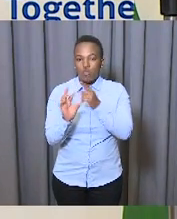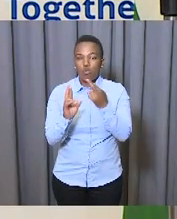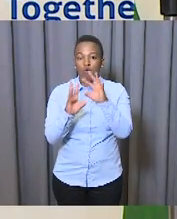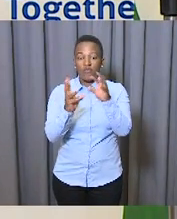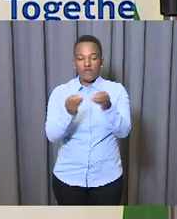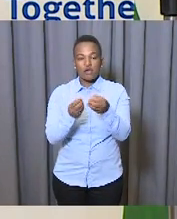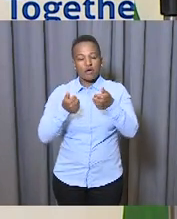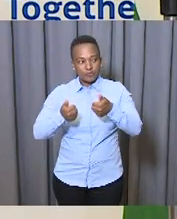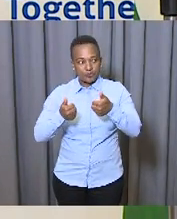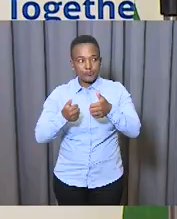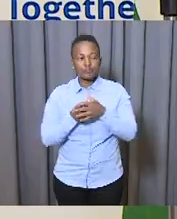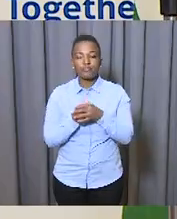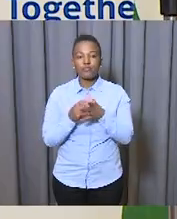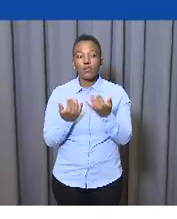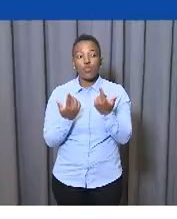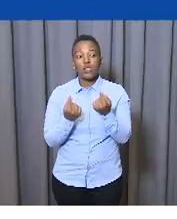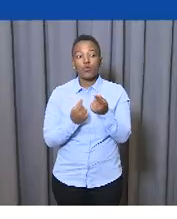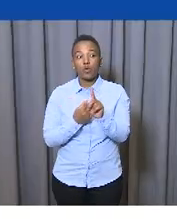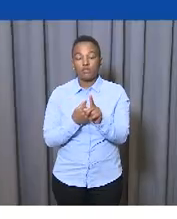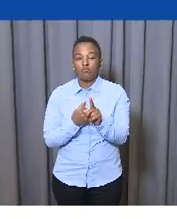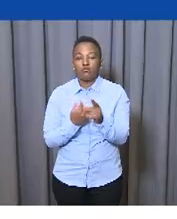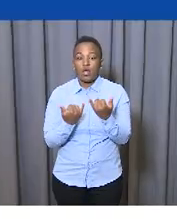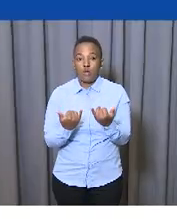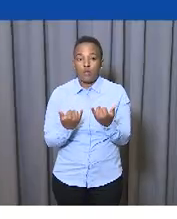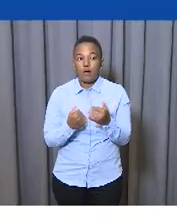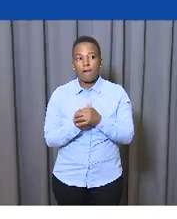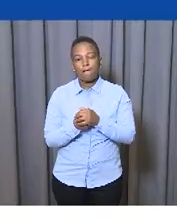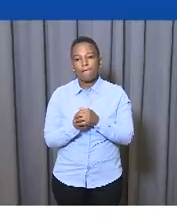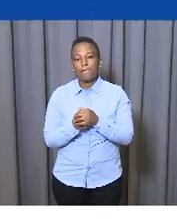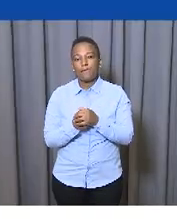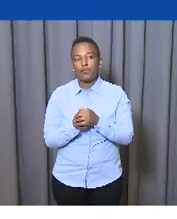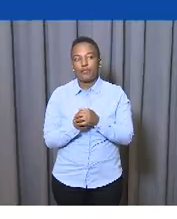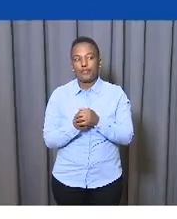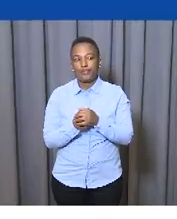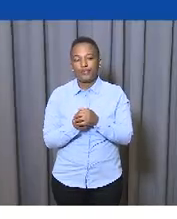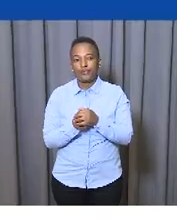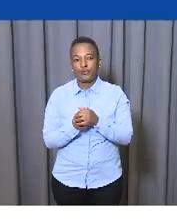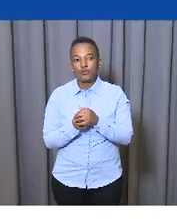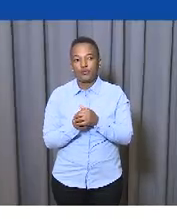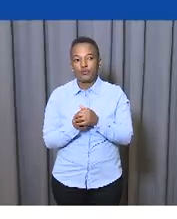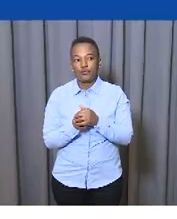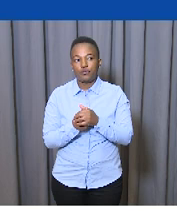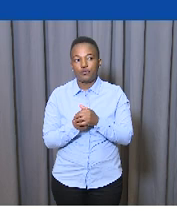of that sort. So what we're going to do is to take you through. As you know, we have